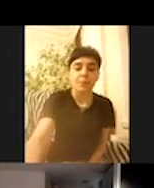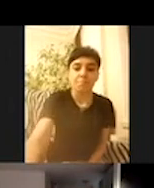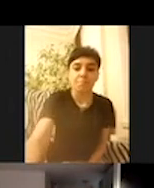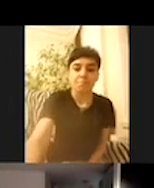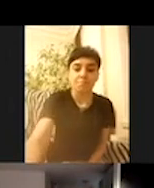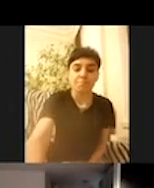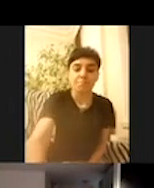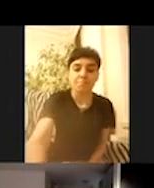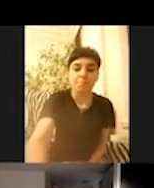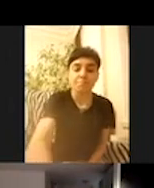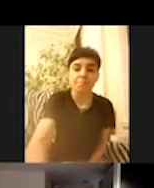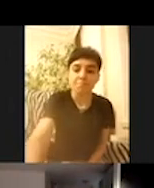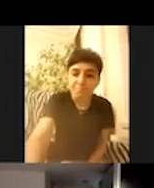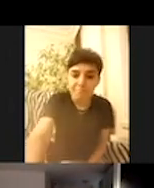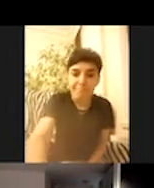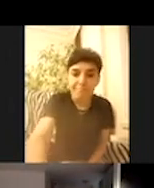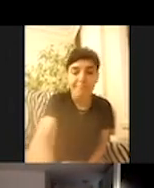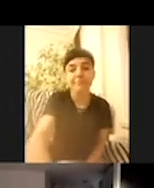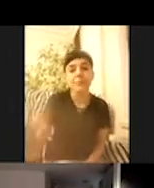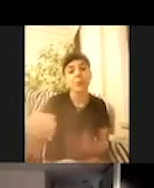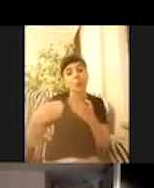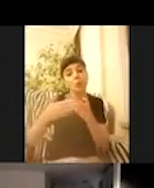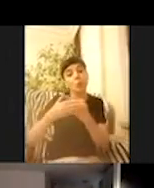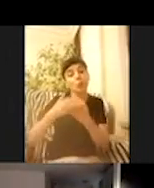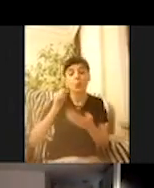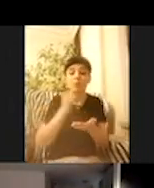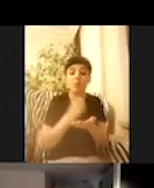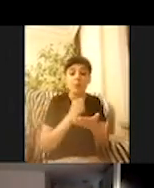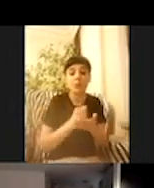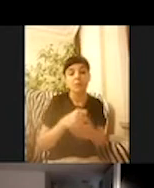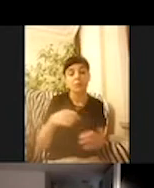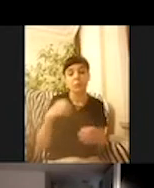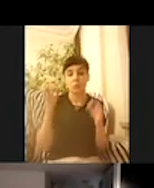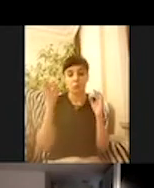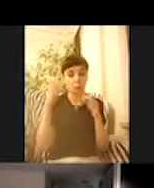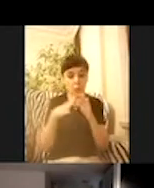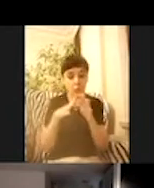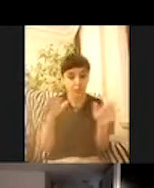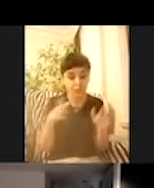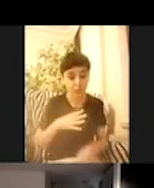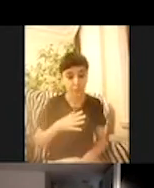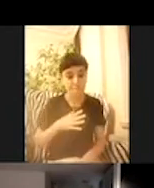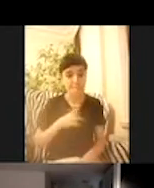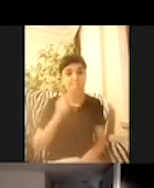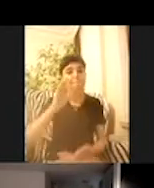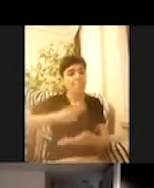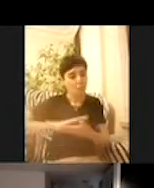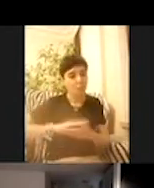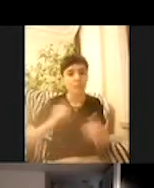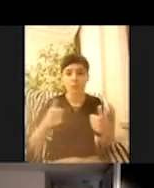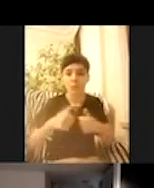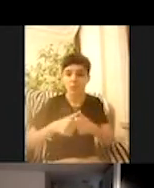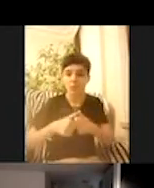they surprised me, a friend of my wife. She surprised us to do the